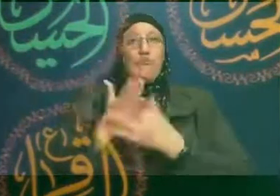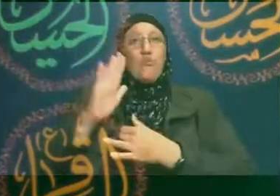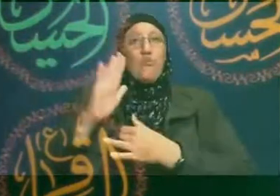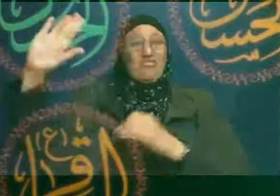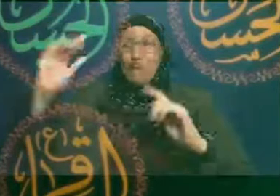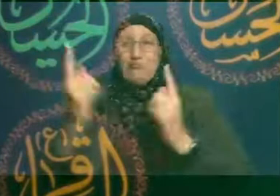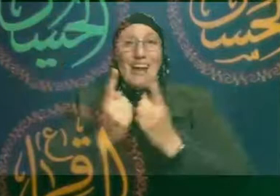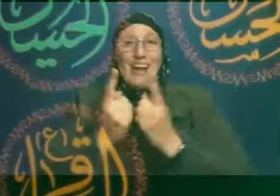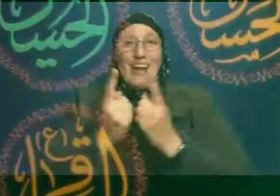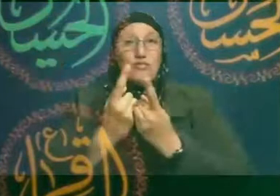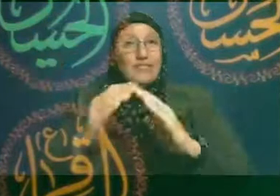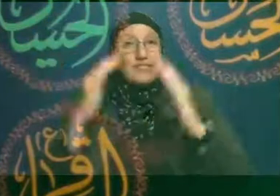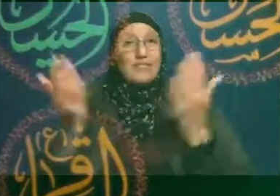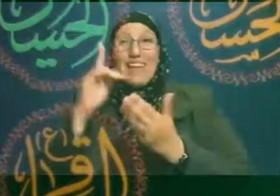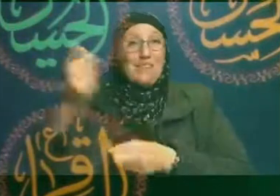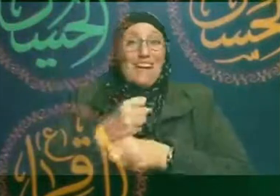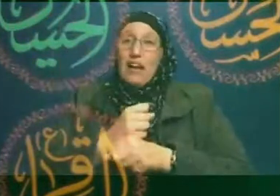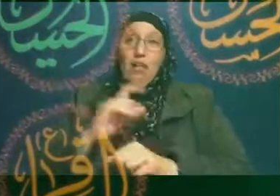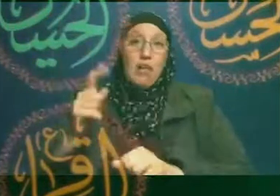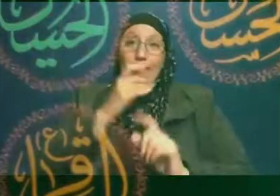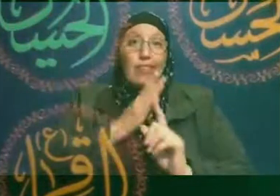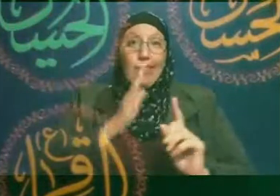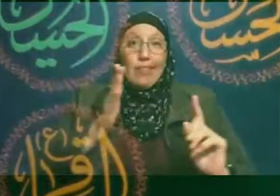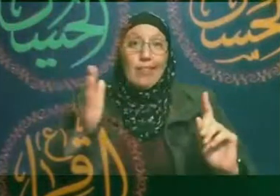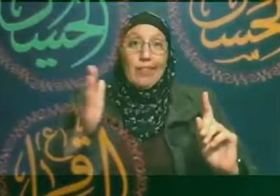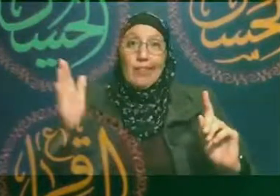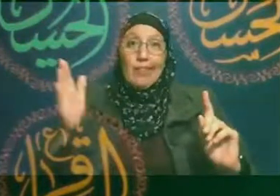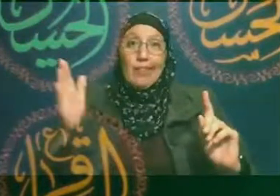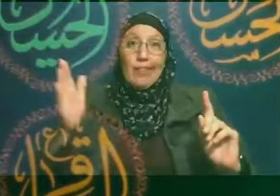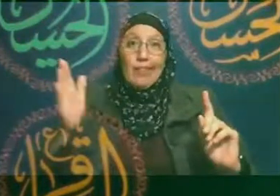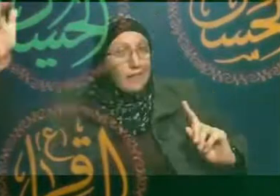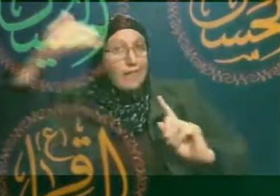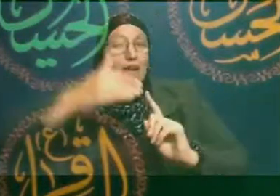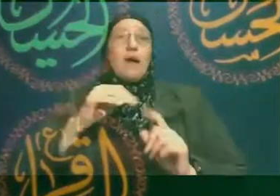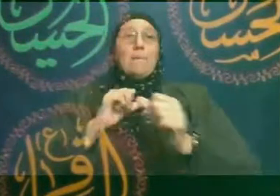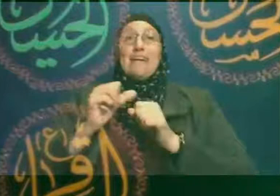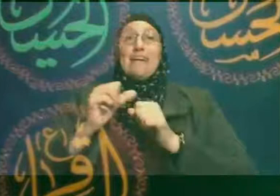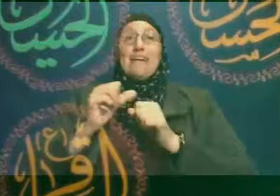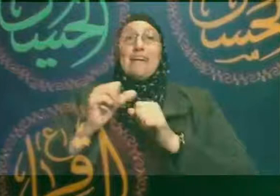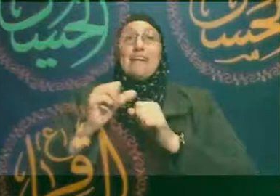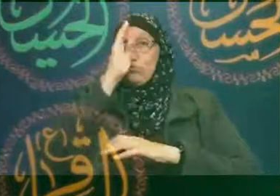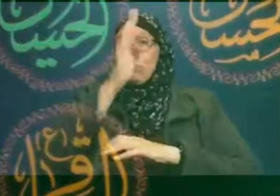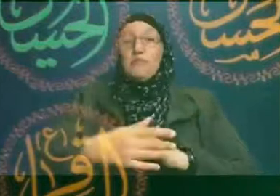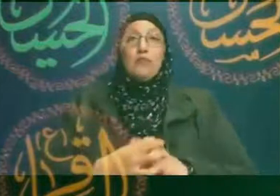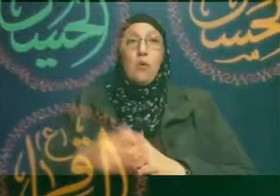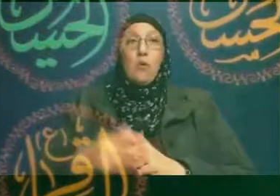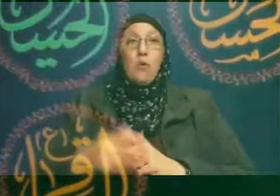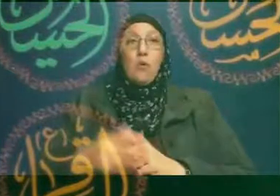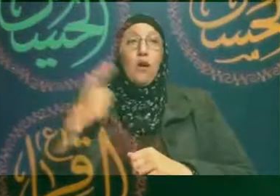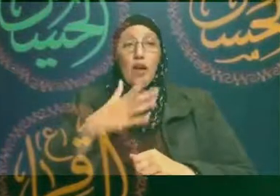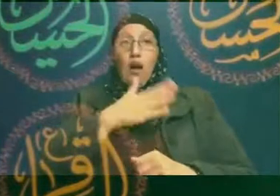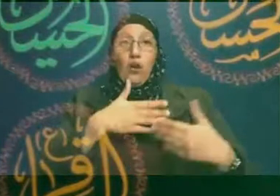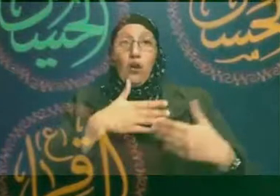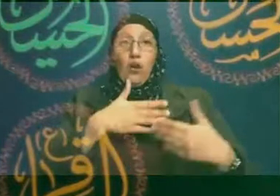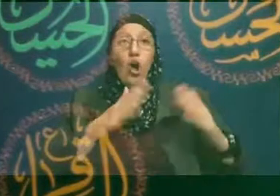There's a shortcut. The shortcut is from within yourself. God says, just open the communication with me. Just talk